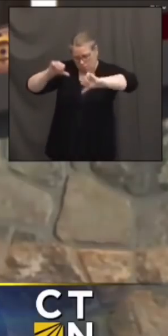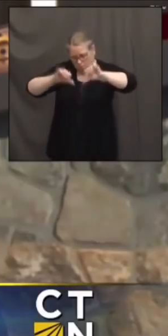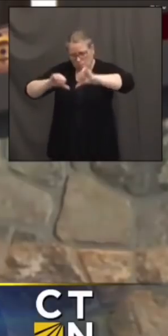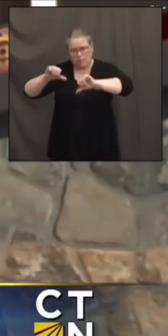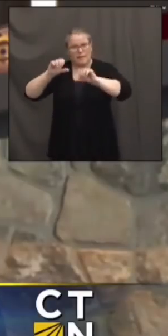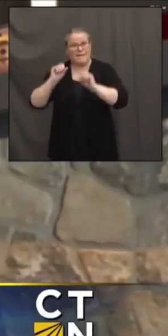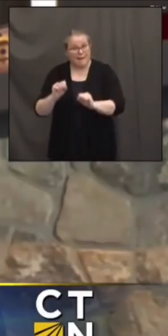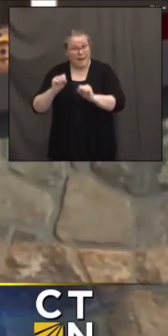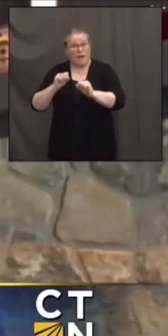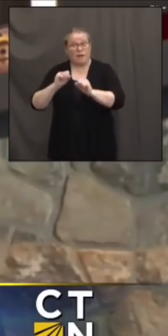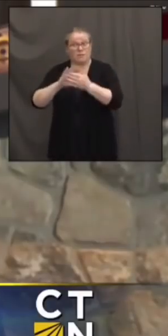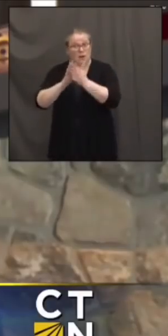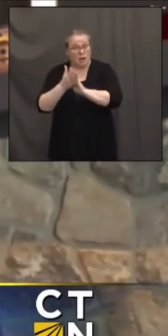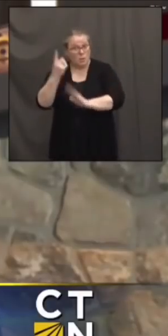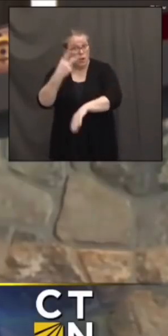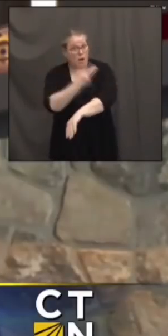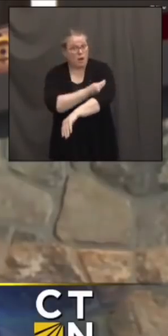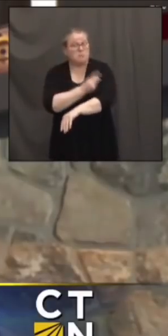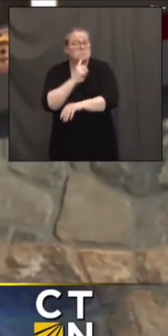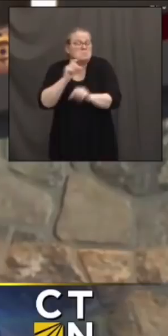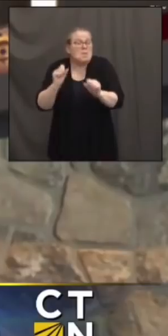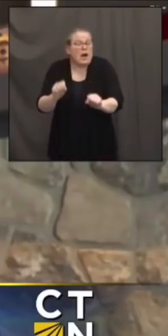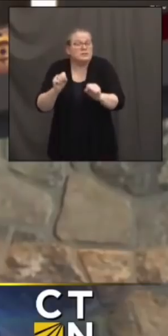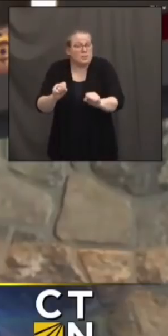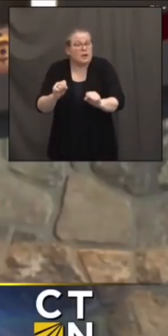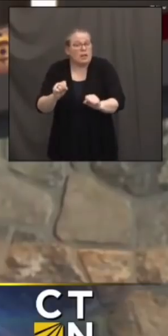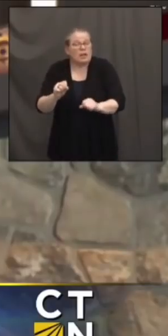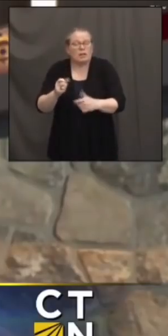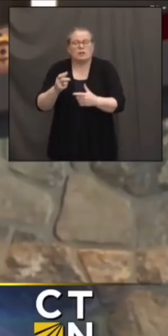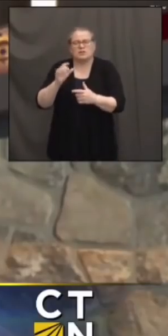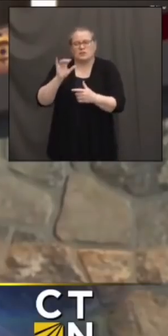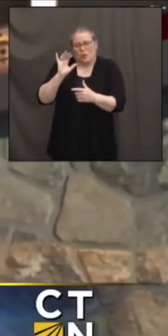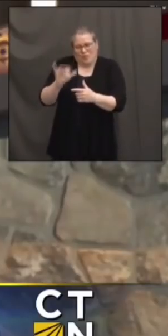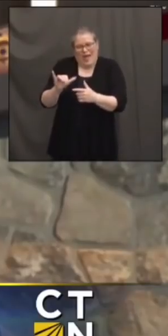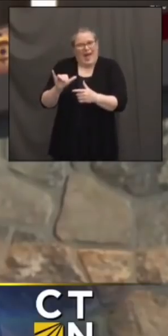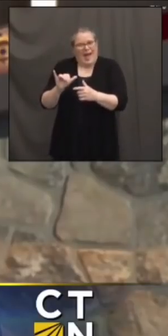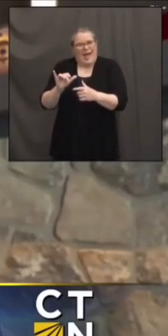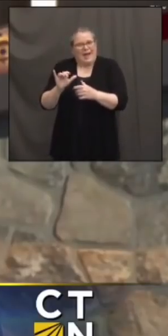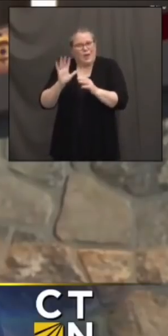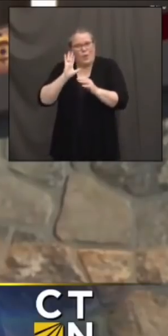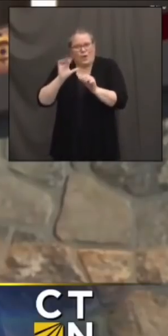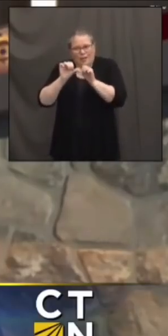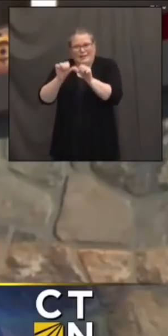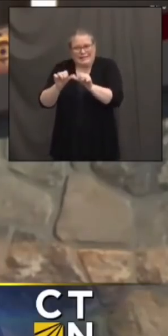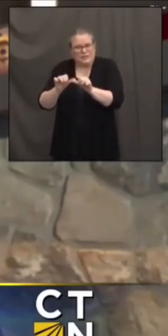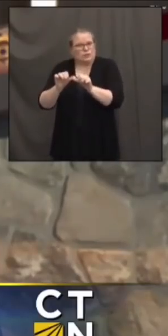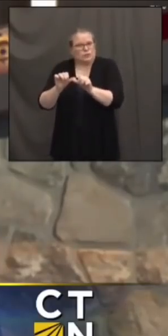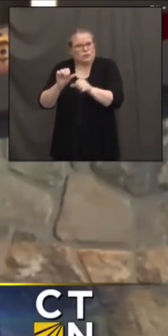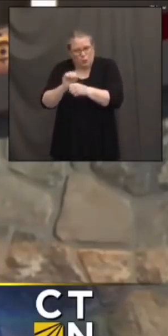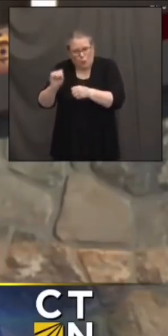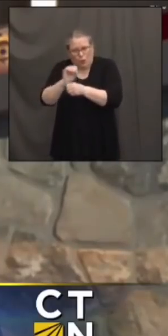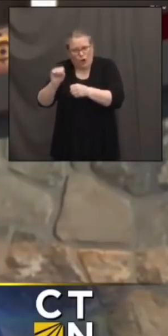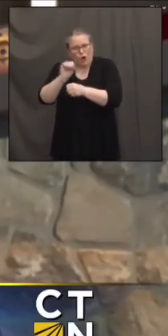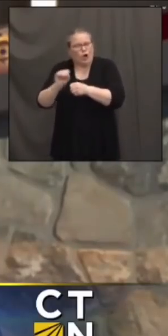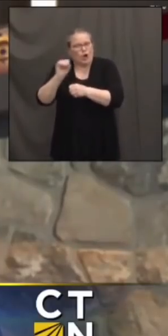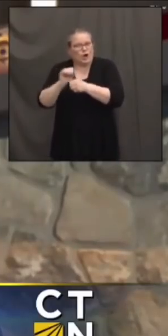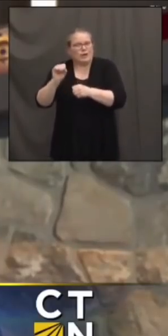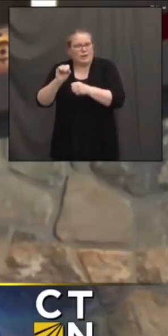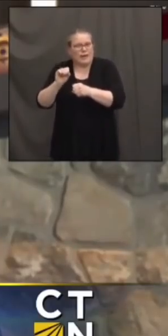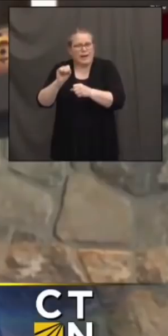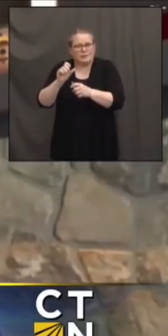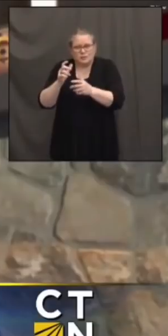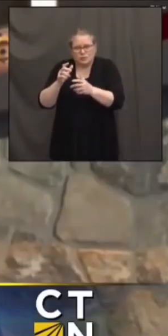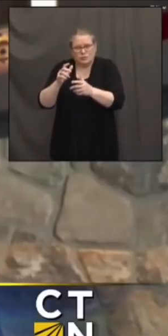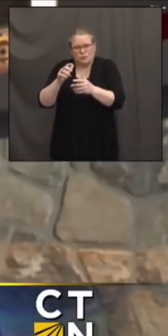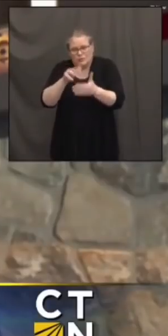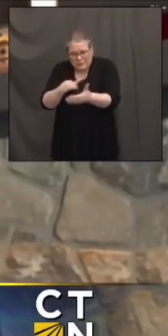mean, those are the kinds of things you're going to work on when you work on a 2nd generation and a 3rd generation vaccine, are trying to make it